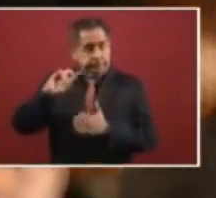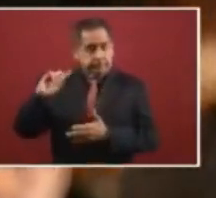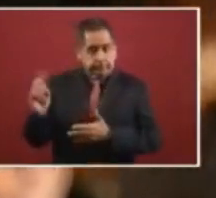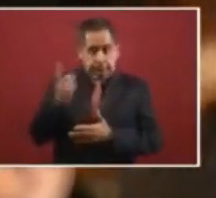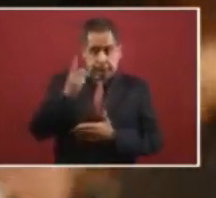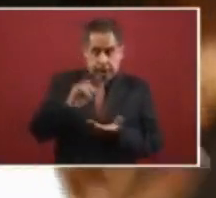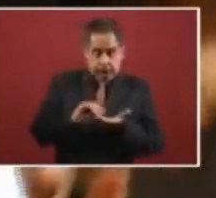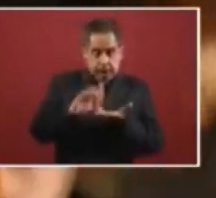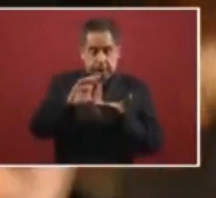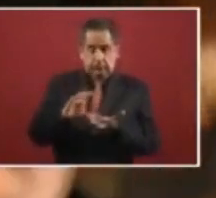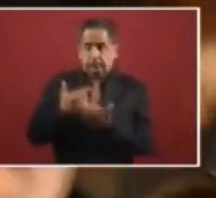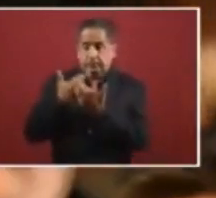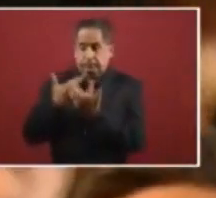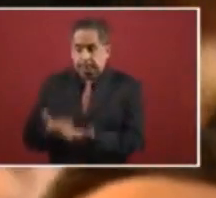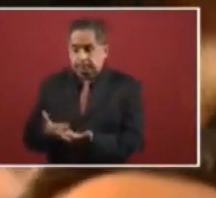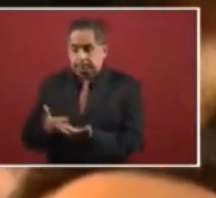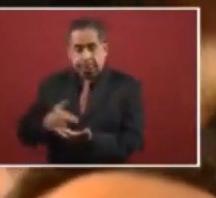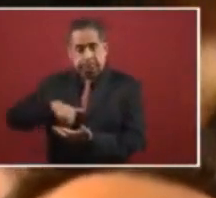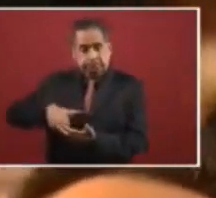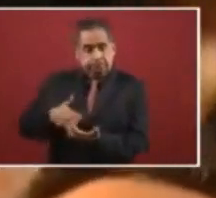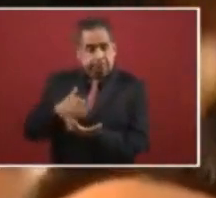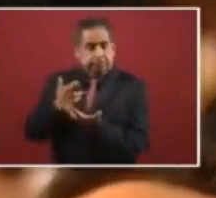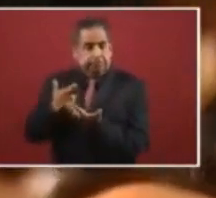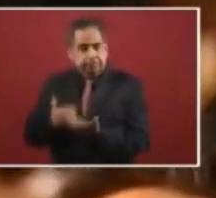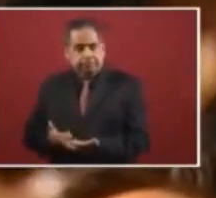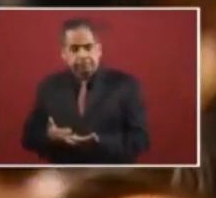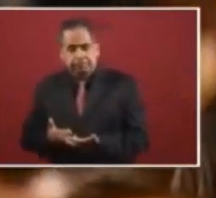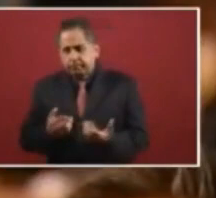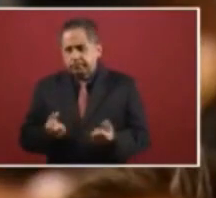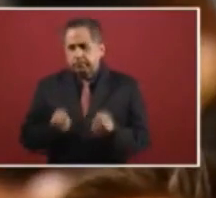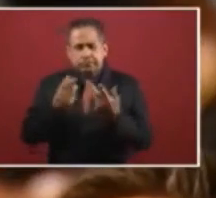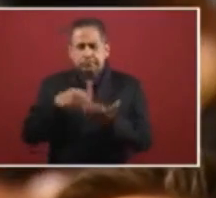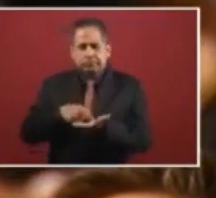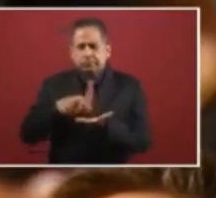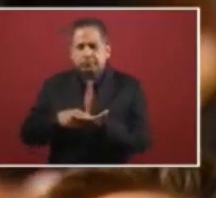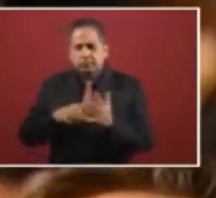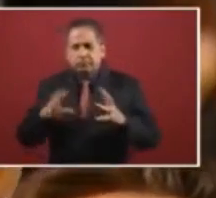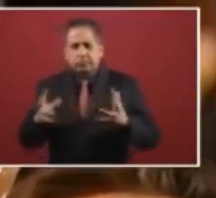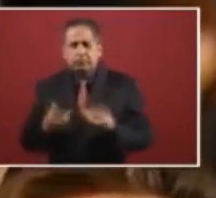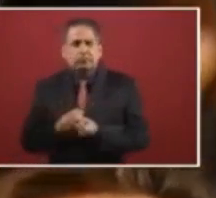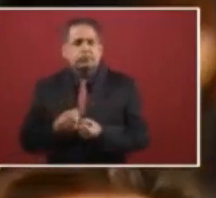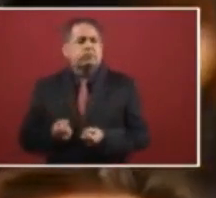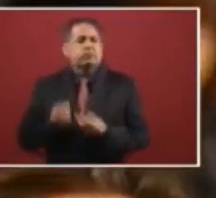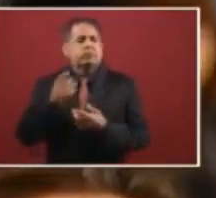These $4,500 million that are being saved,